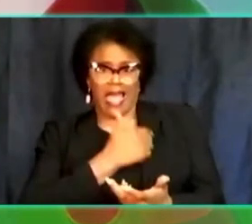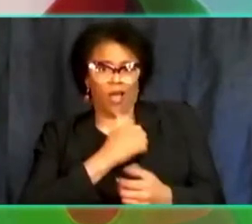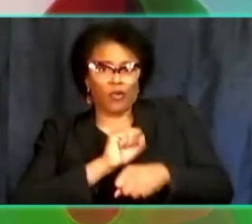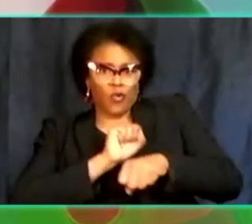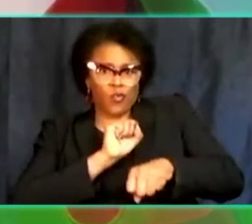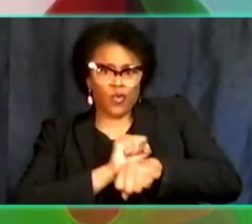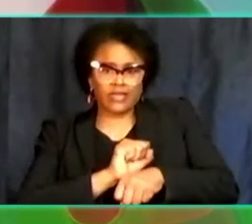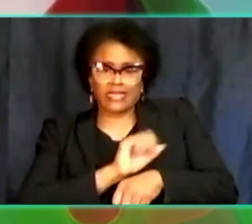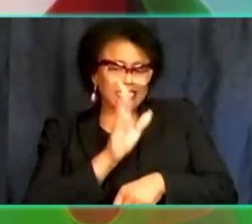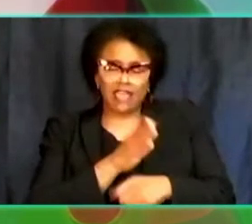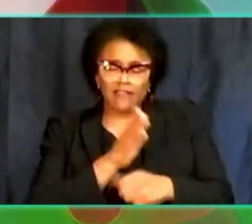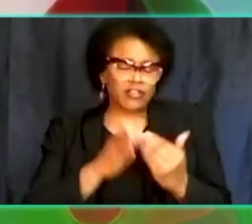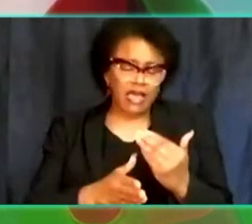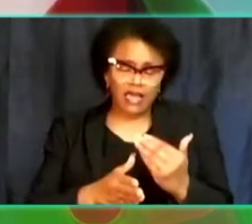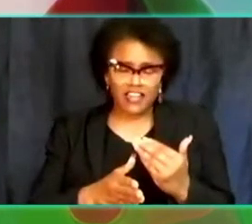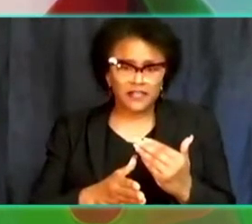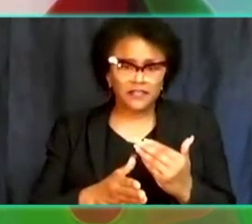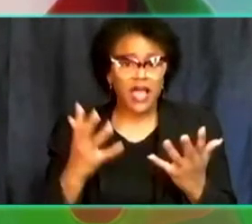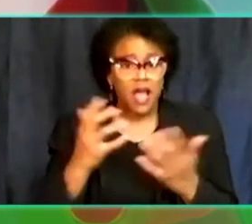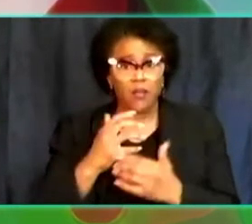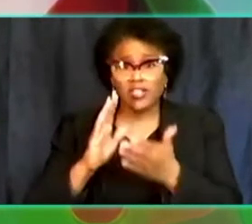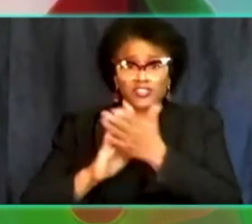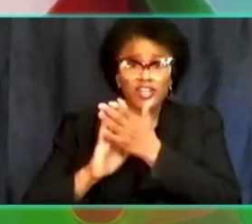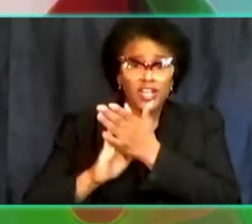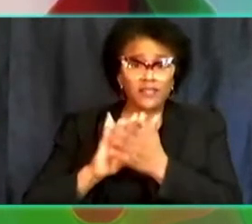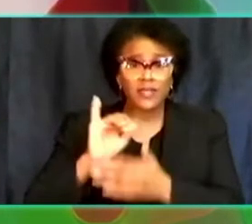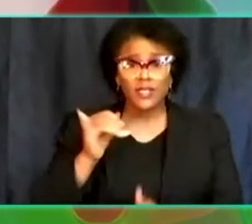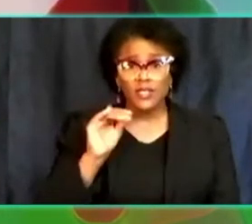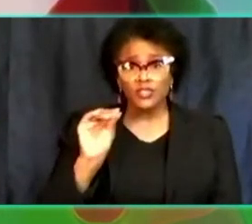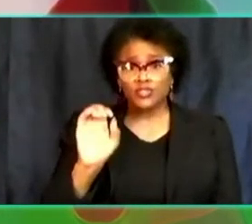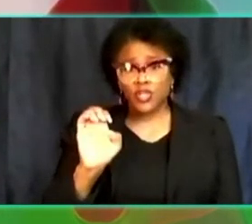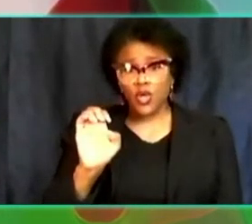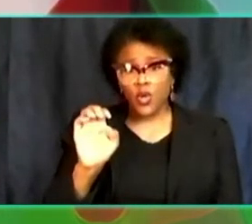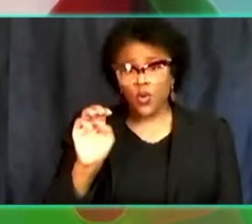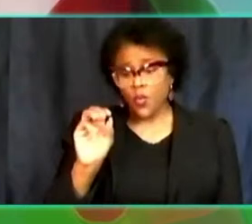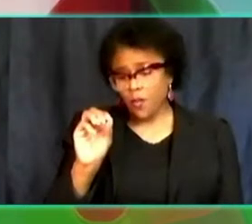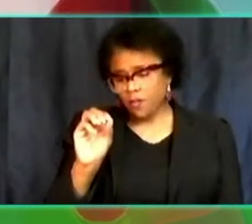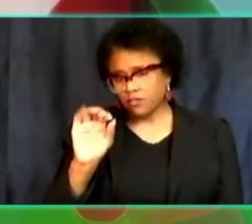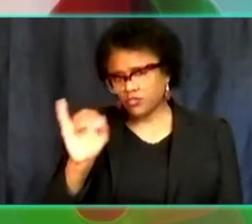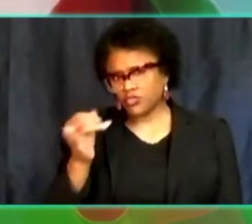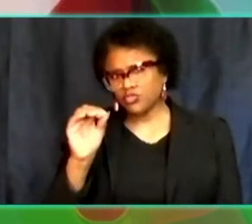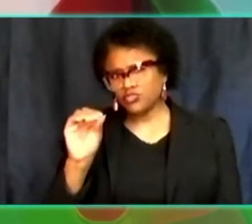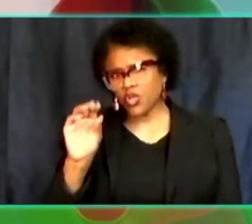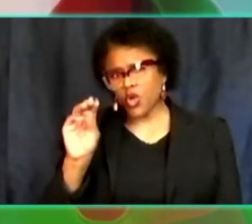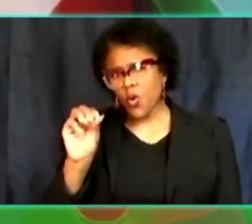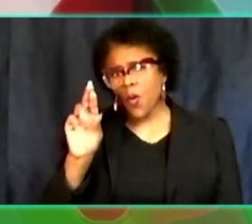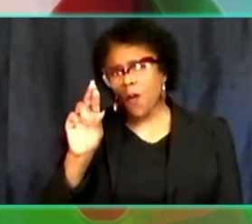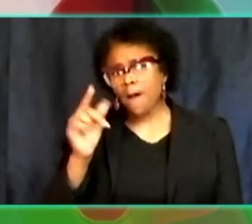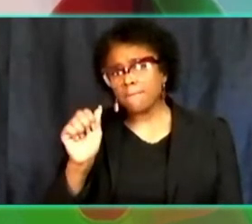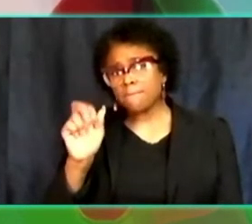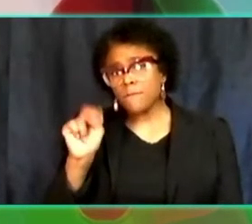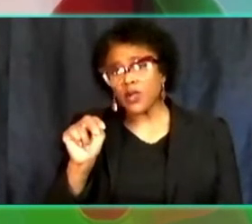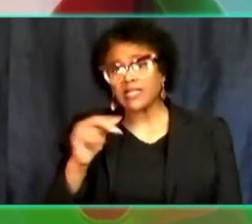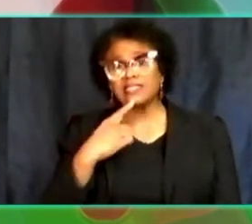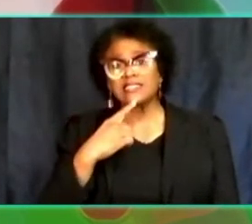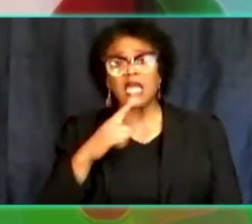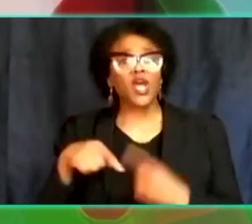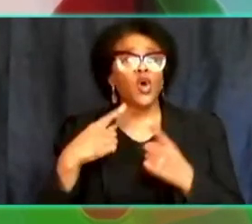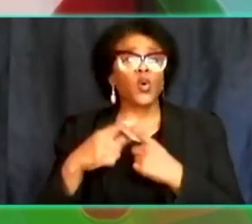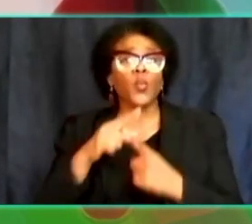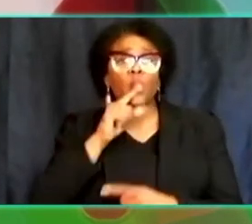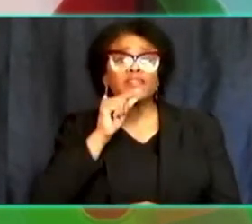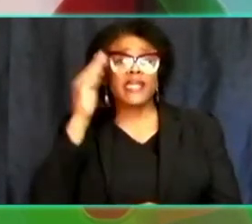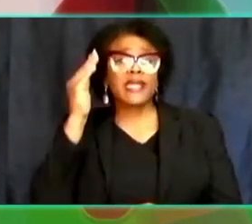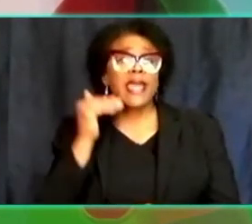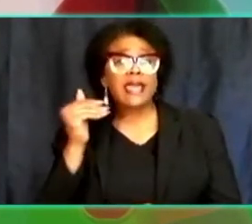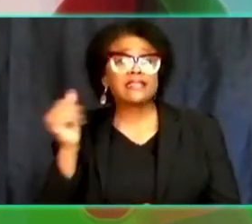is never done. And I wanna shout out Joan Morgan, who wrote When Chicken Heads Come Home to Roost, like back in the day. That was a